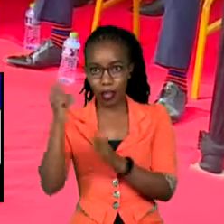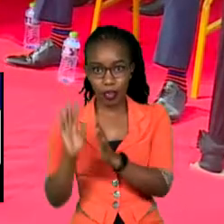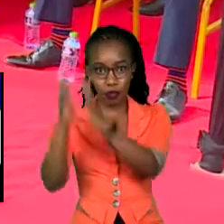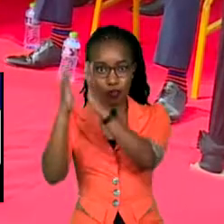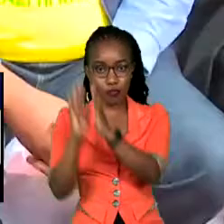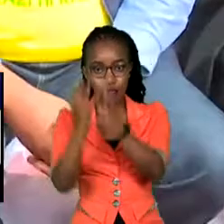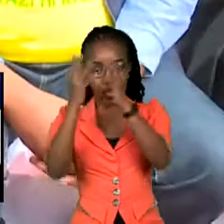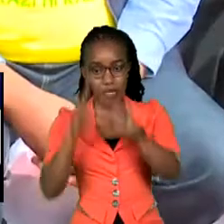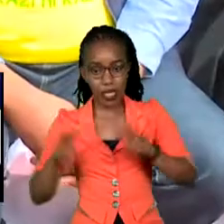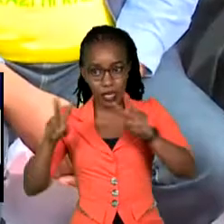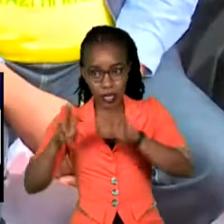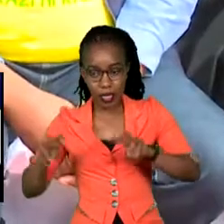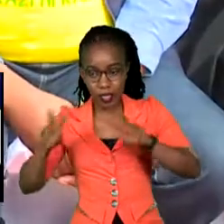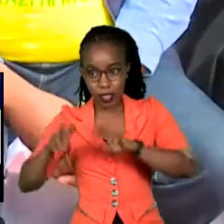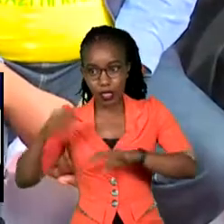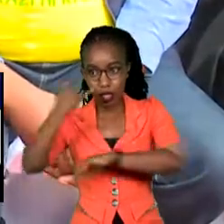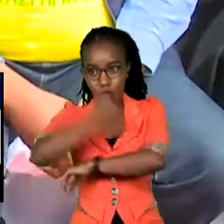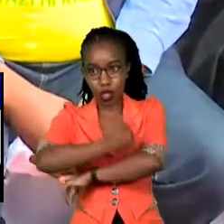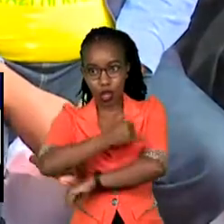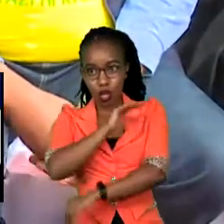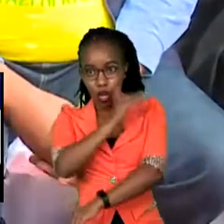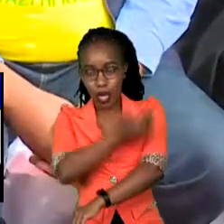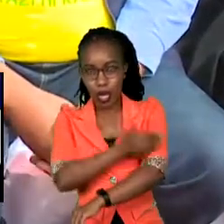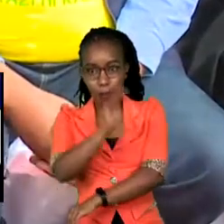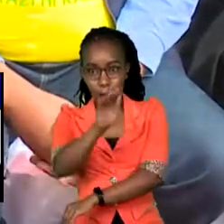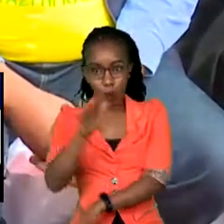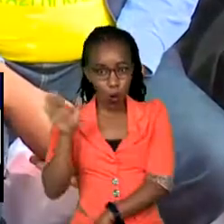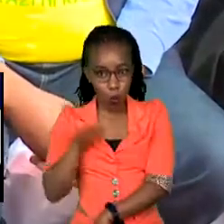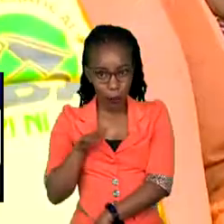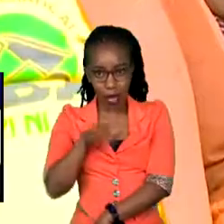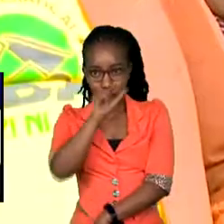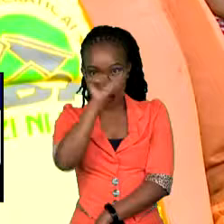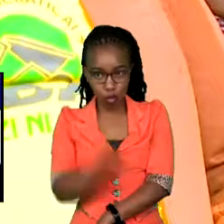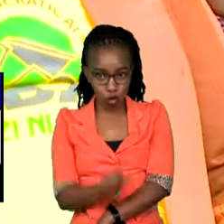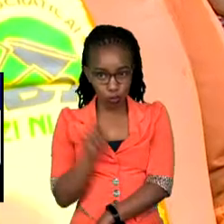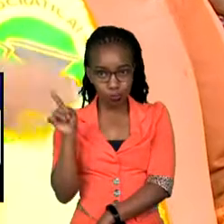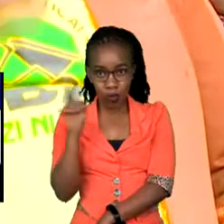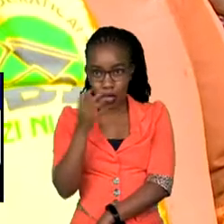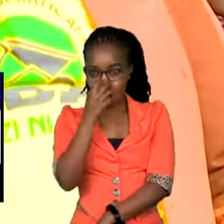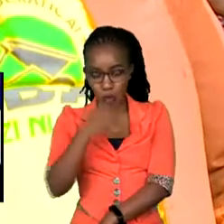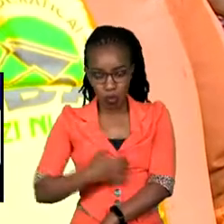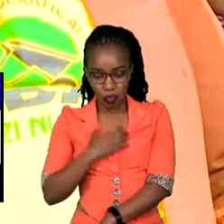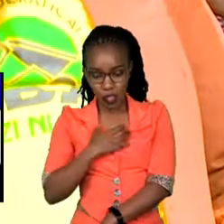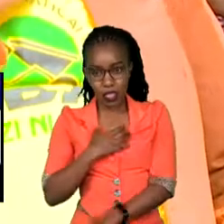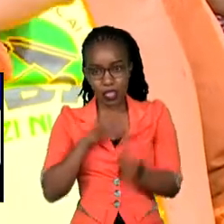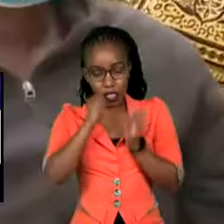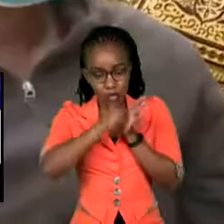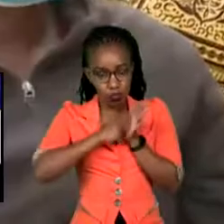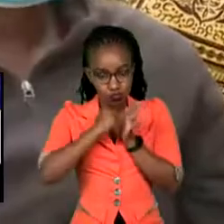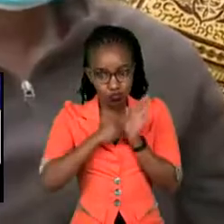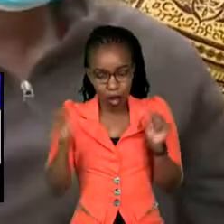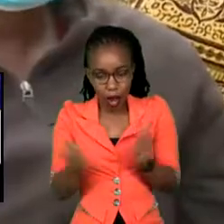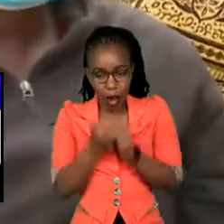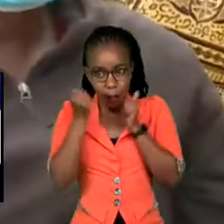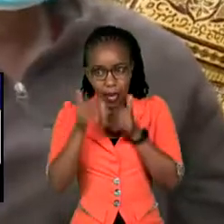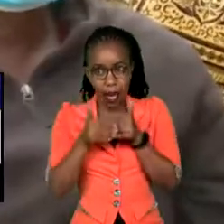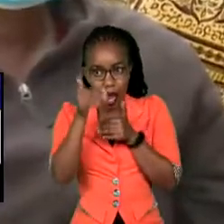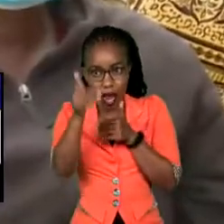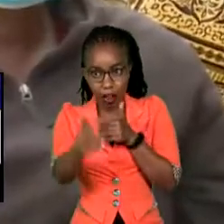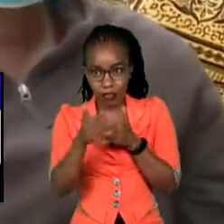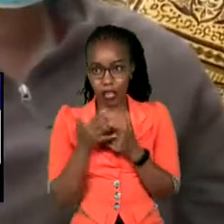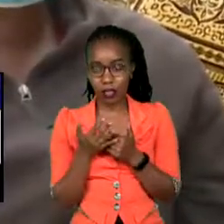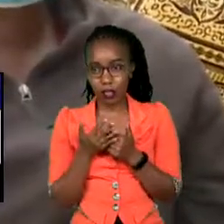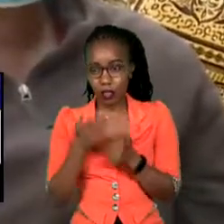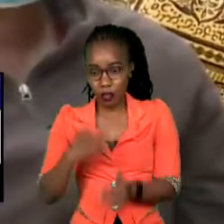Research Institute in a bid to empower the women from the region. RUTO's visit to KITUI comes barely a week before he makes a